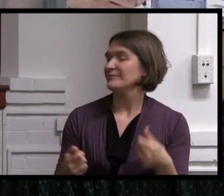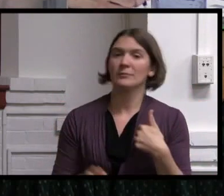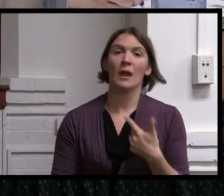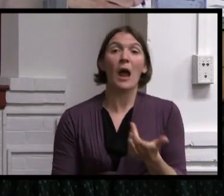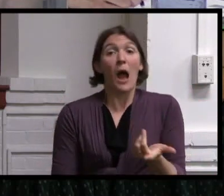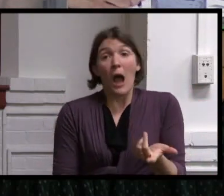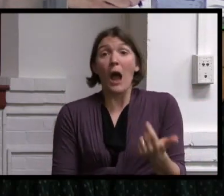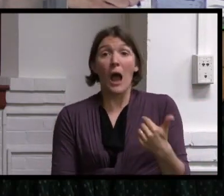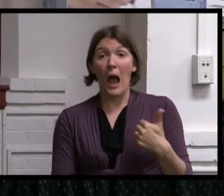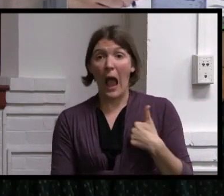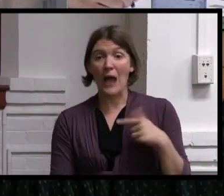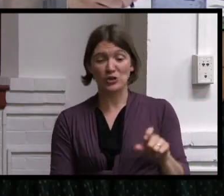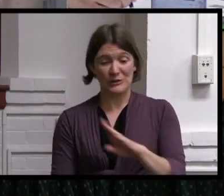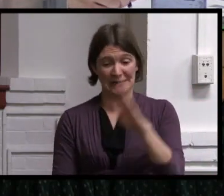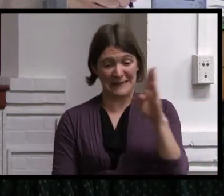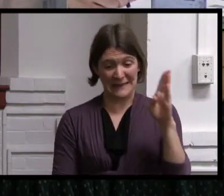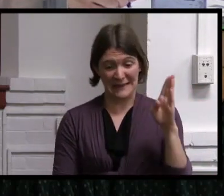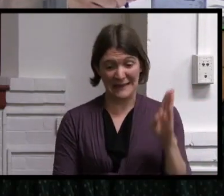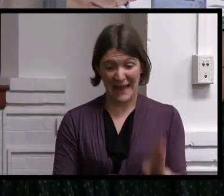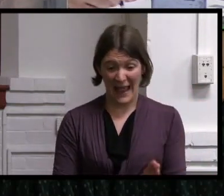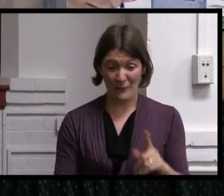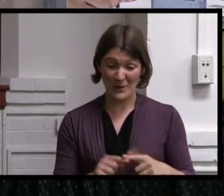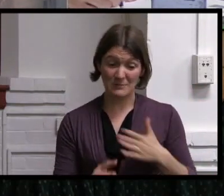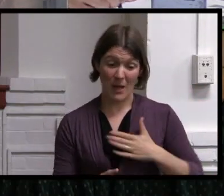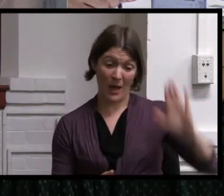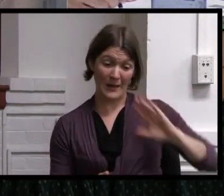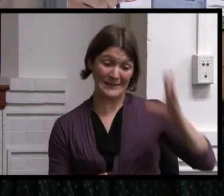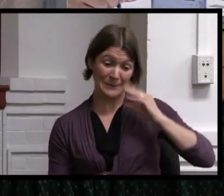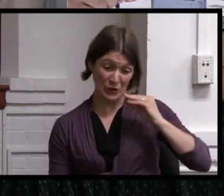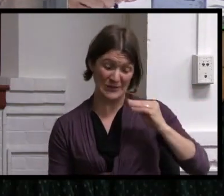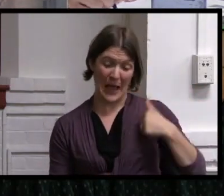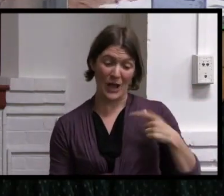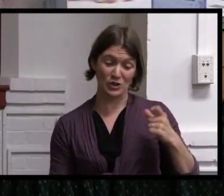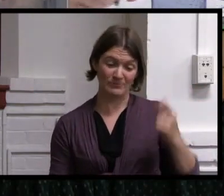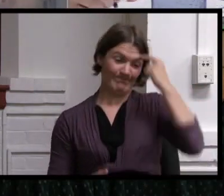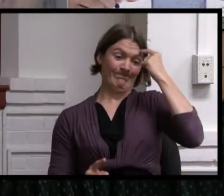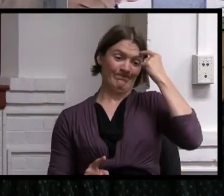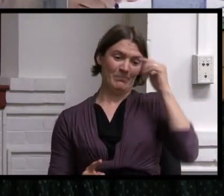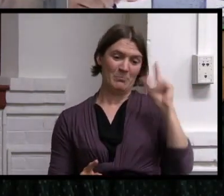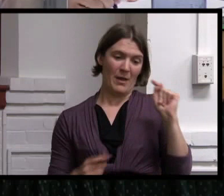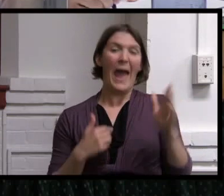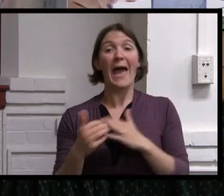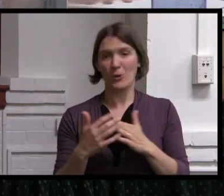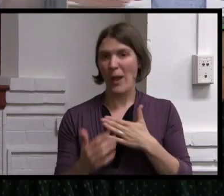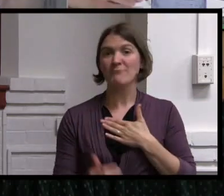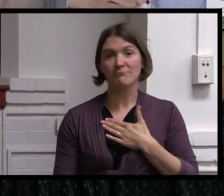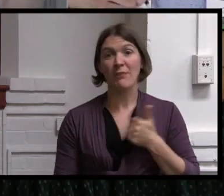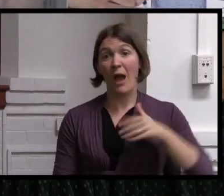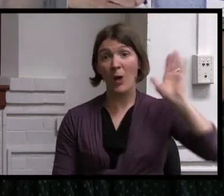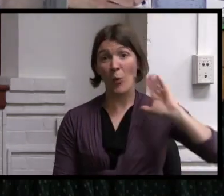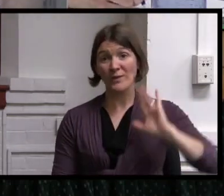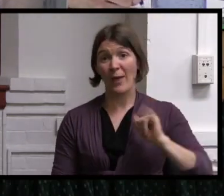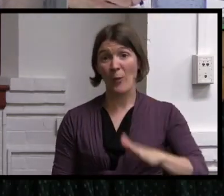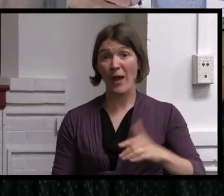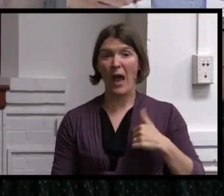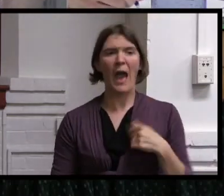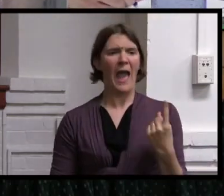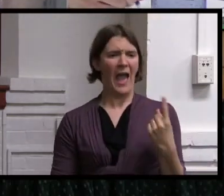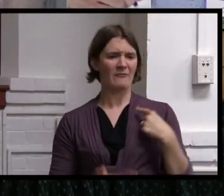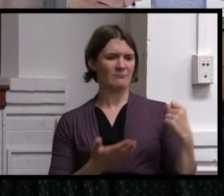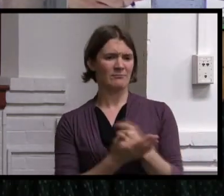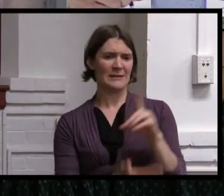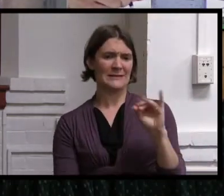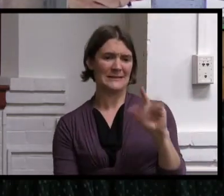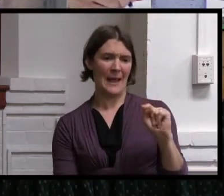I particularly should never do that given my past. I almost always only have a debit card, and the one thing that I